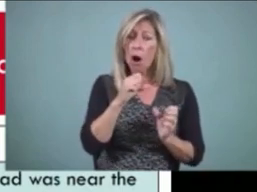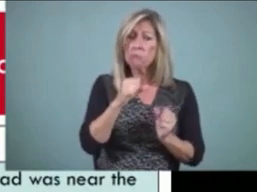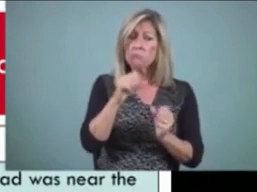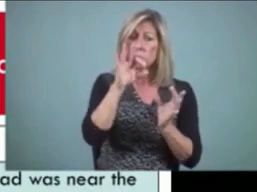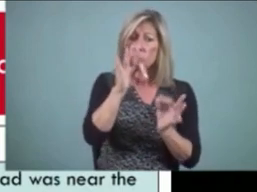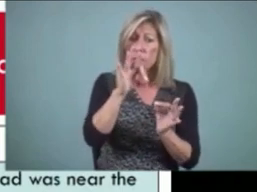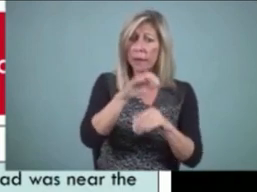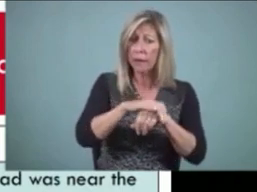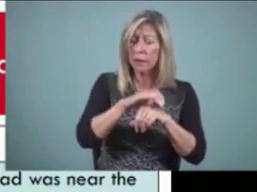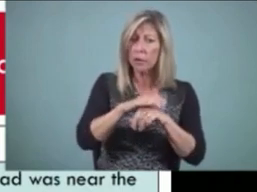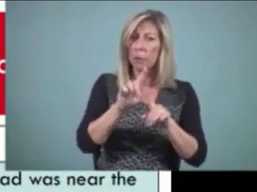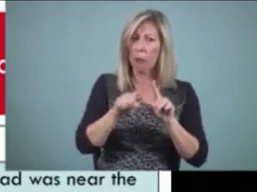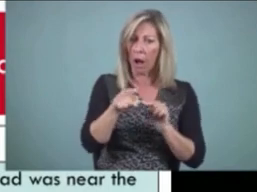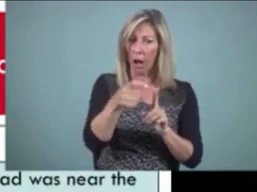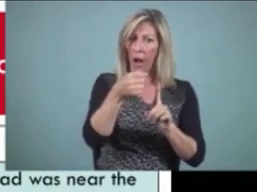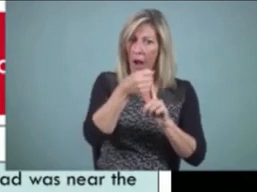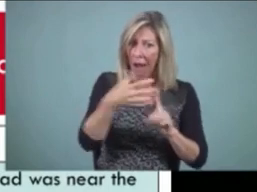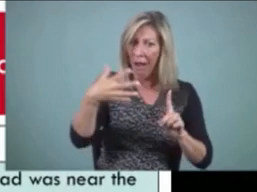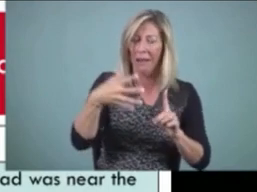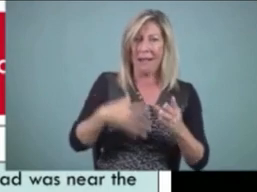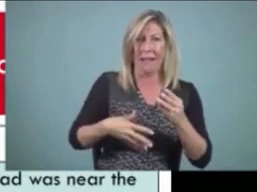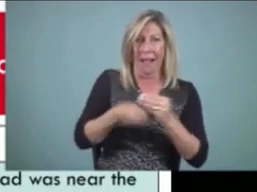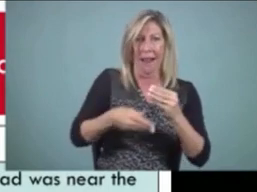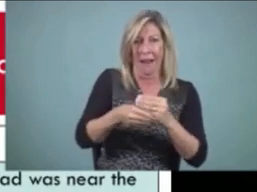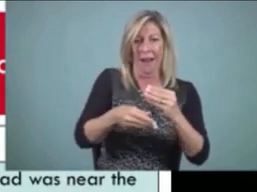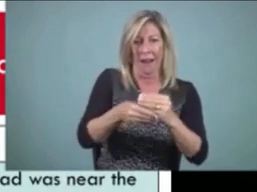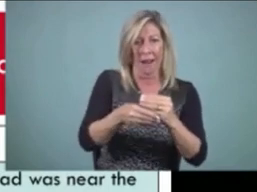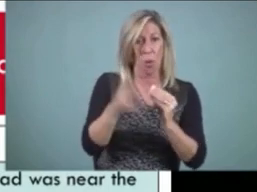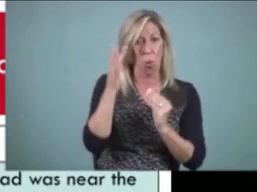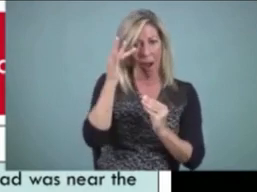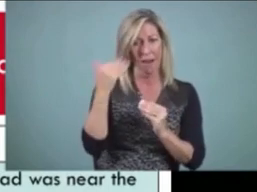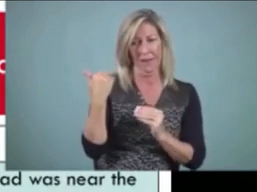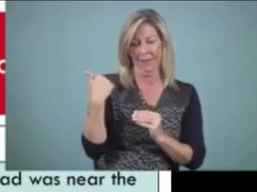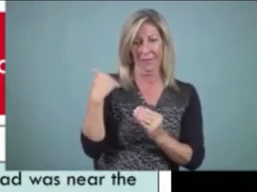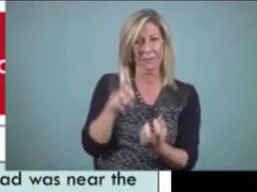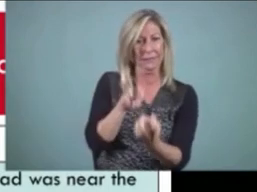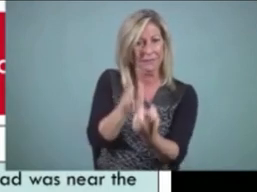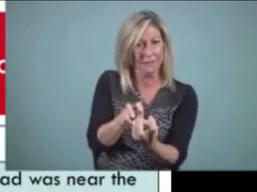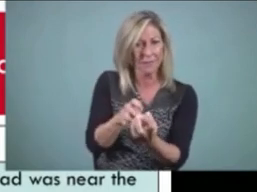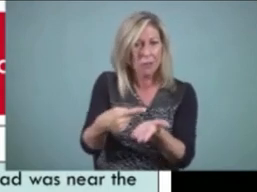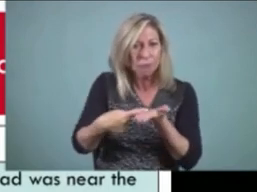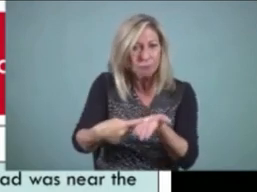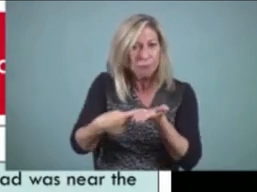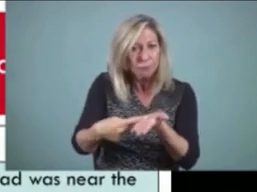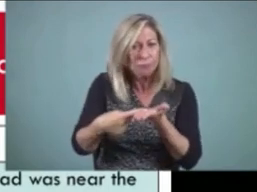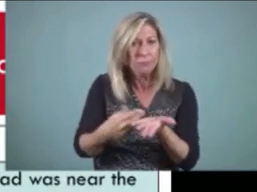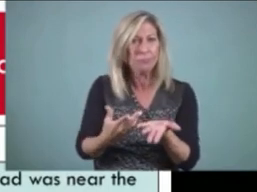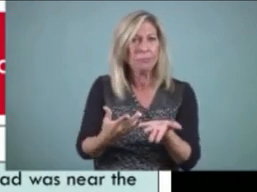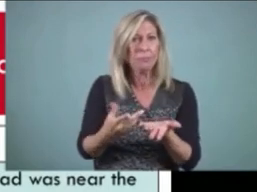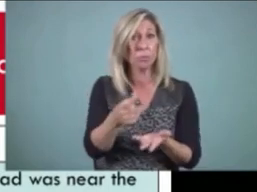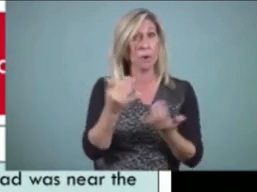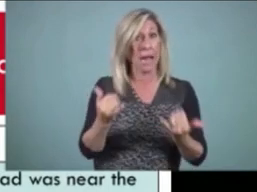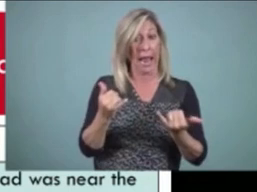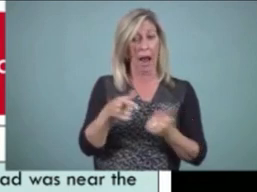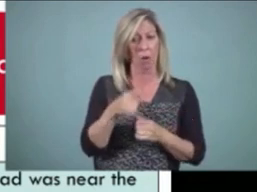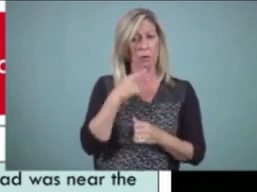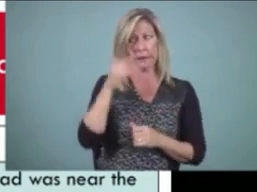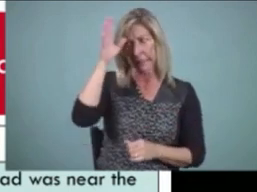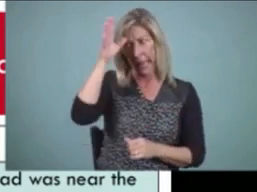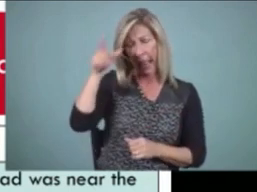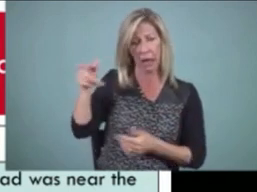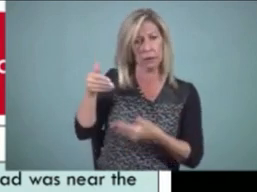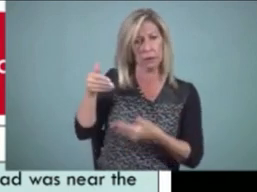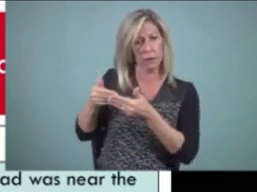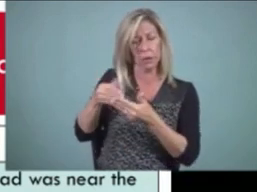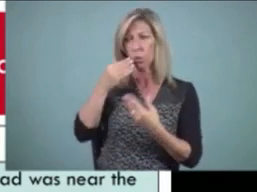expand her writing based on our conference. So now she says, my dad was near the store. Dad was mad at the man